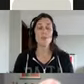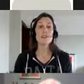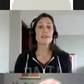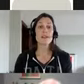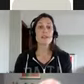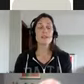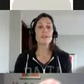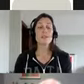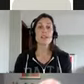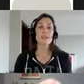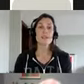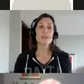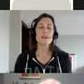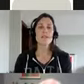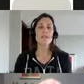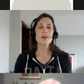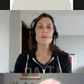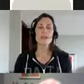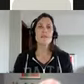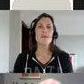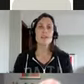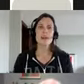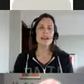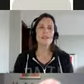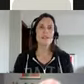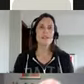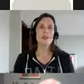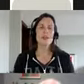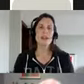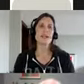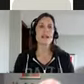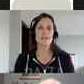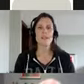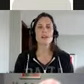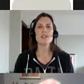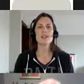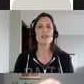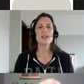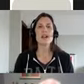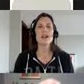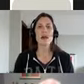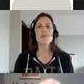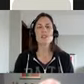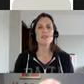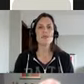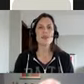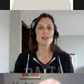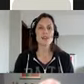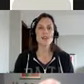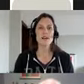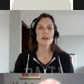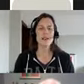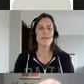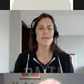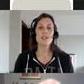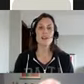really want a single projection to solve all of our problems, but we don't have it. And so we have to ask very consciously, how do we do work